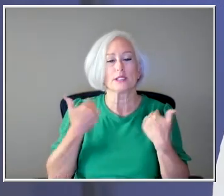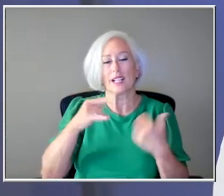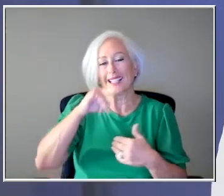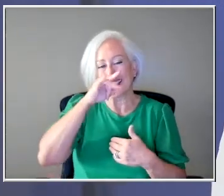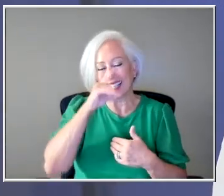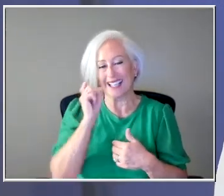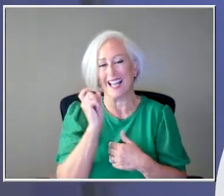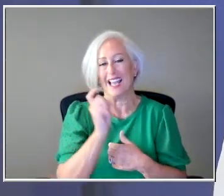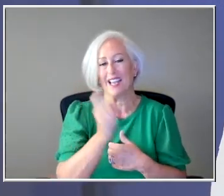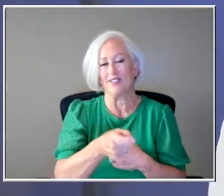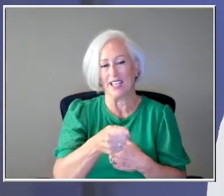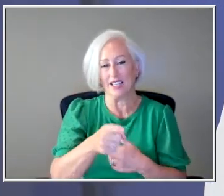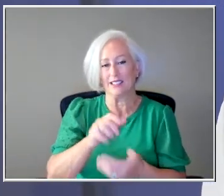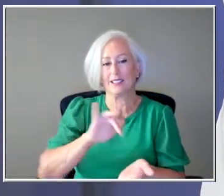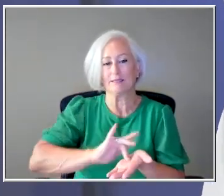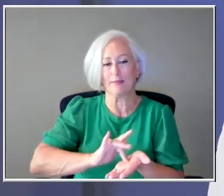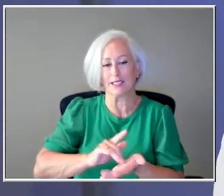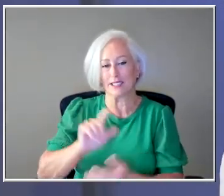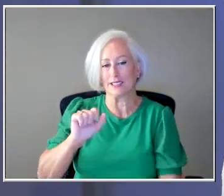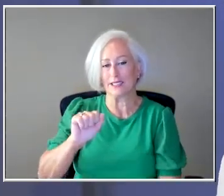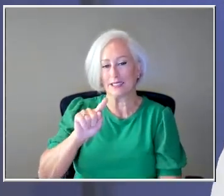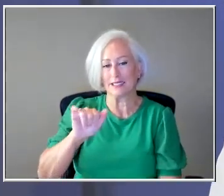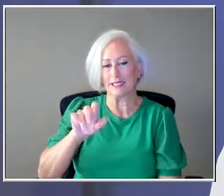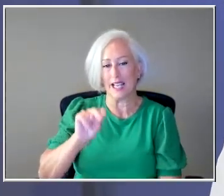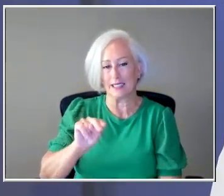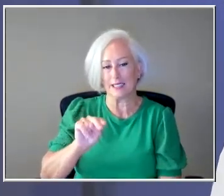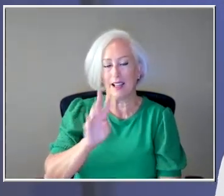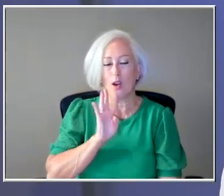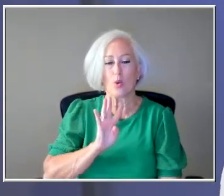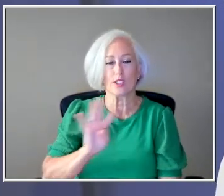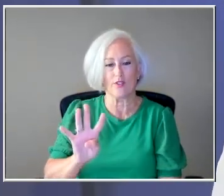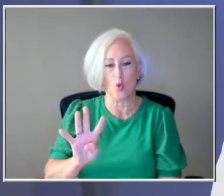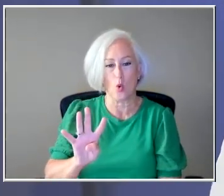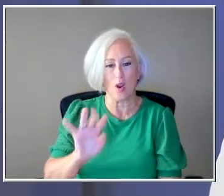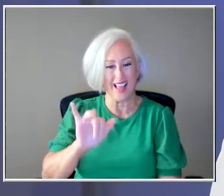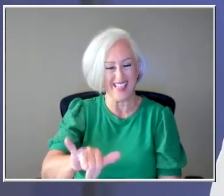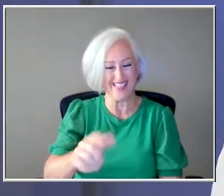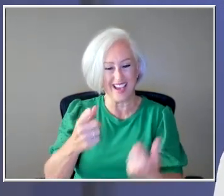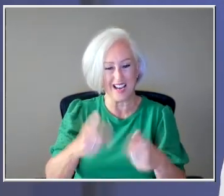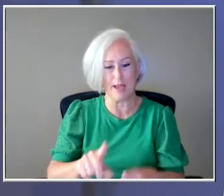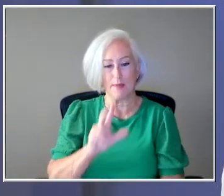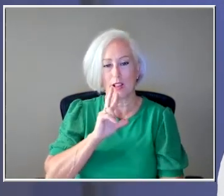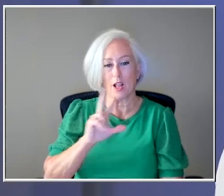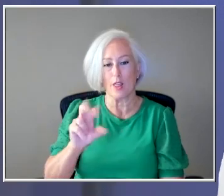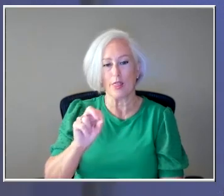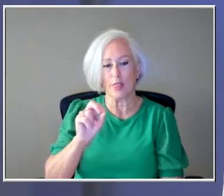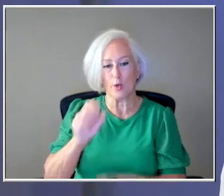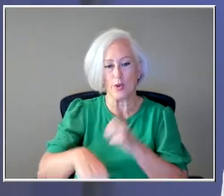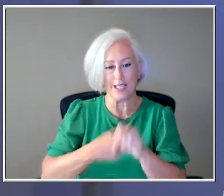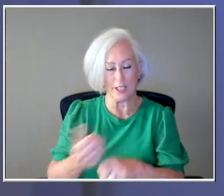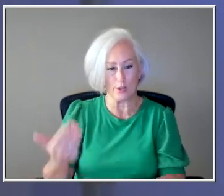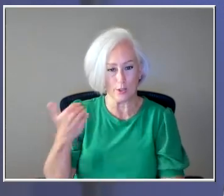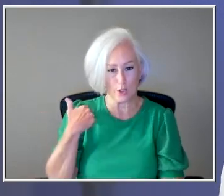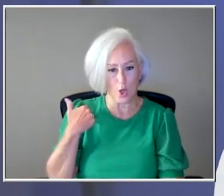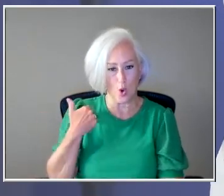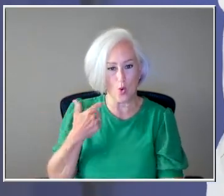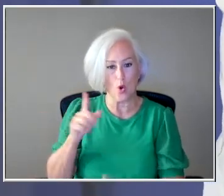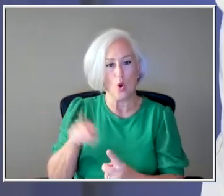was a 4-year-old child, and that was 30 years ago when statins were just coming